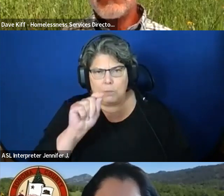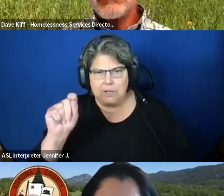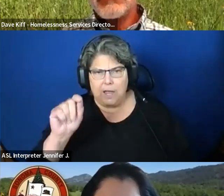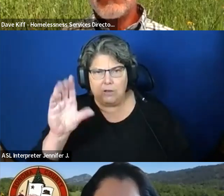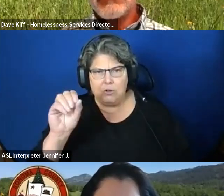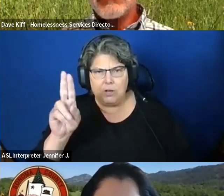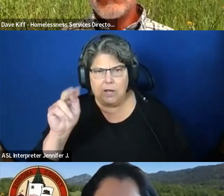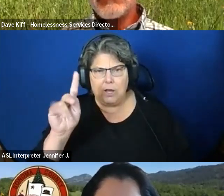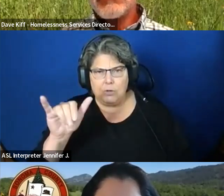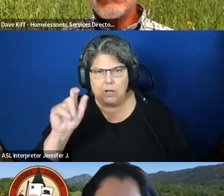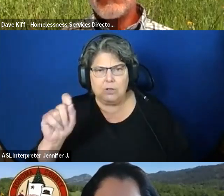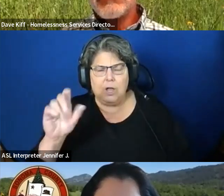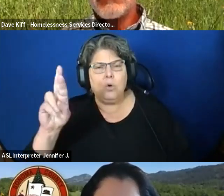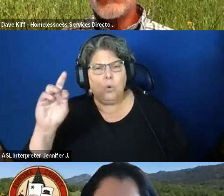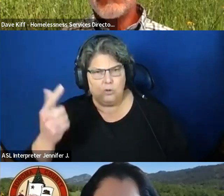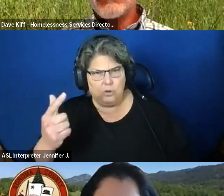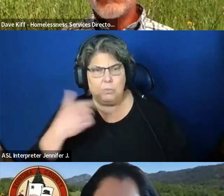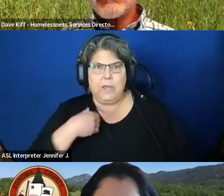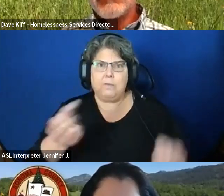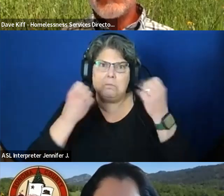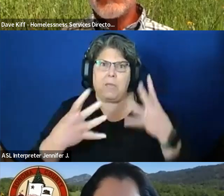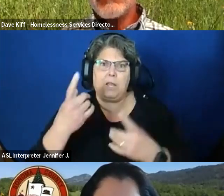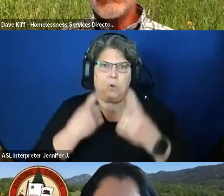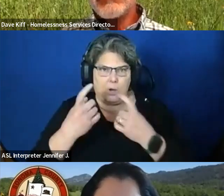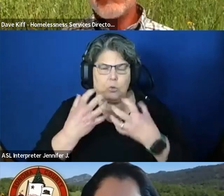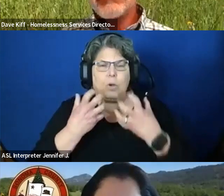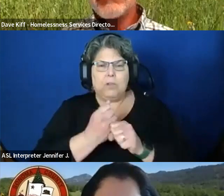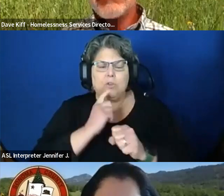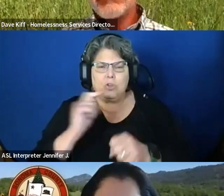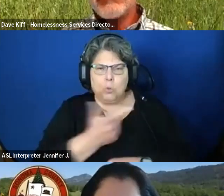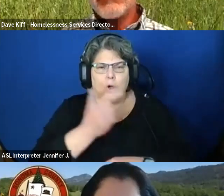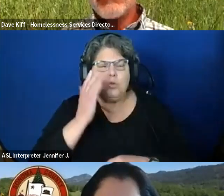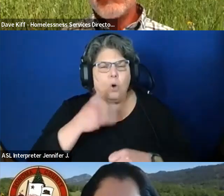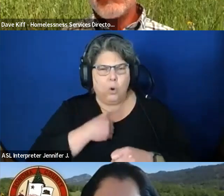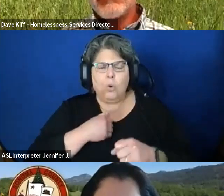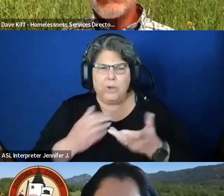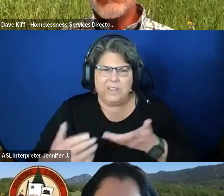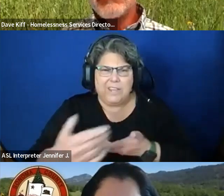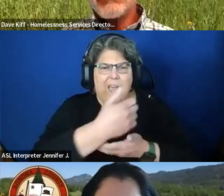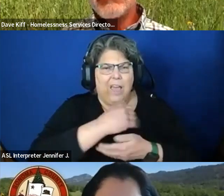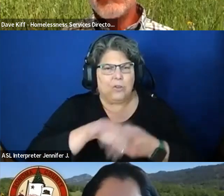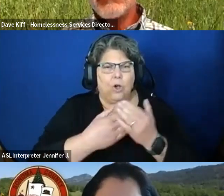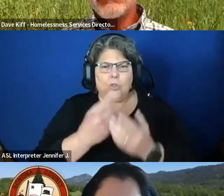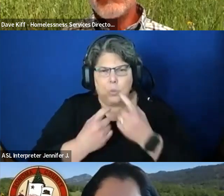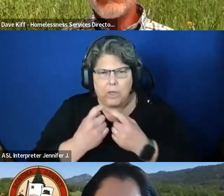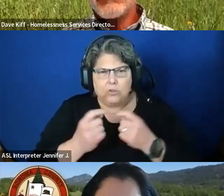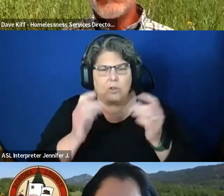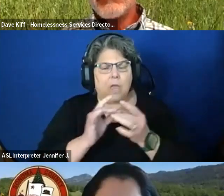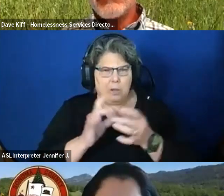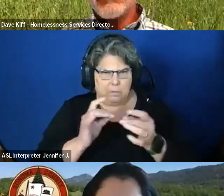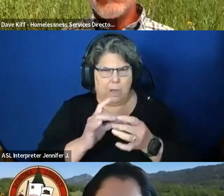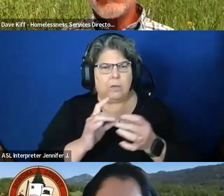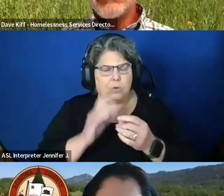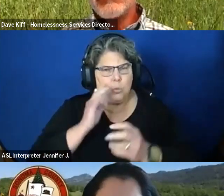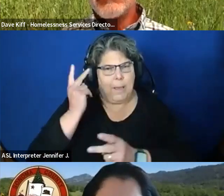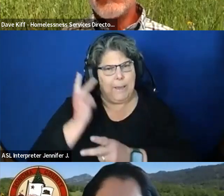publicaffairs@sonoma-county.org. We do have quite a number of questions. I just want to make sure everybody knows we will be compiling all of these questions and comments, and we'll be keeping them for